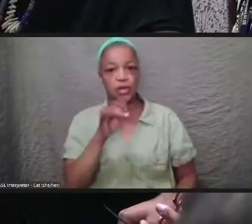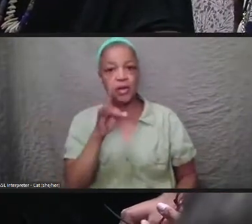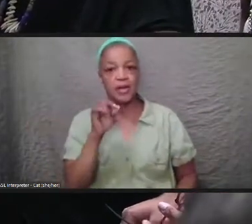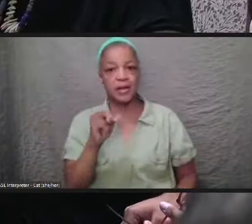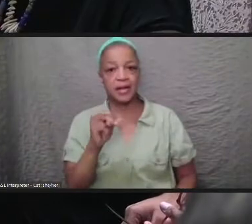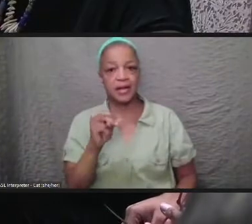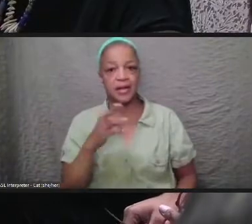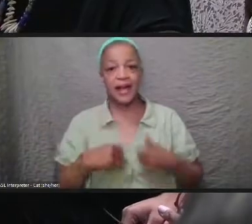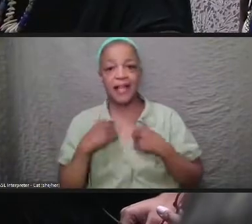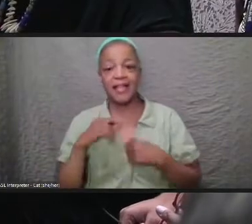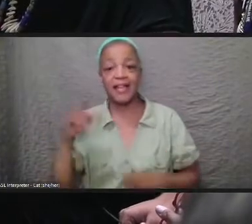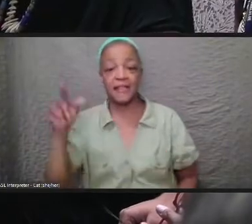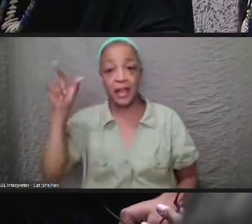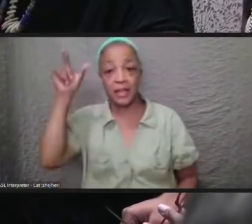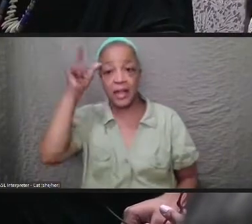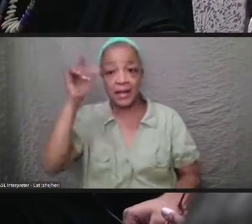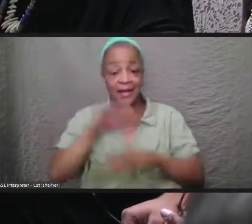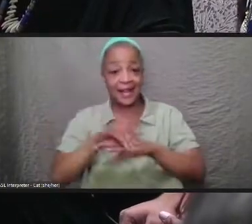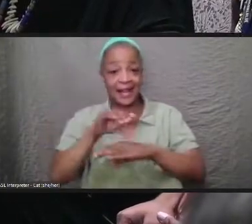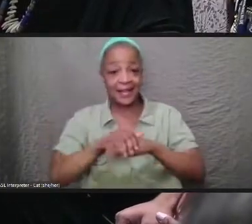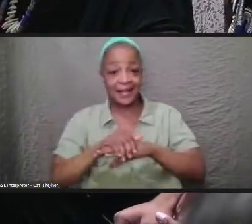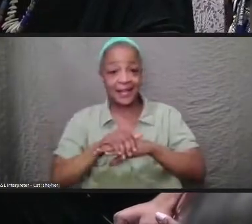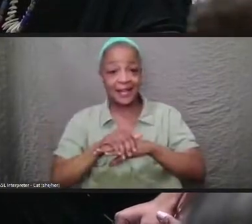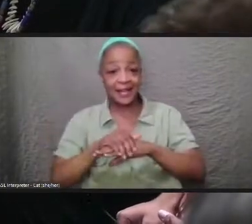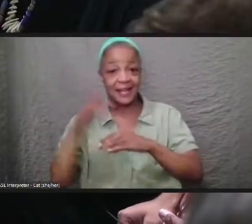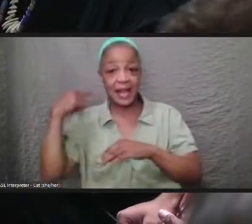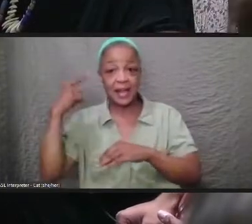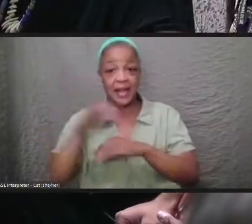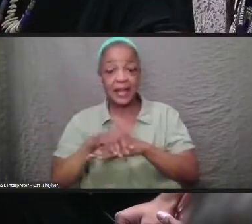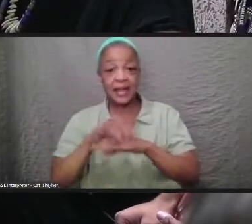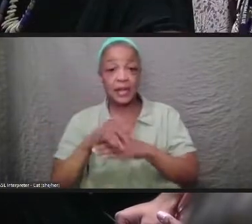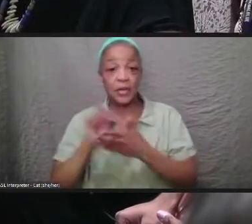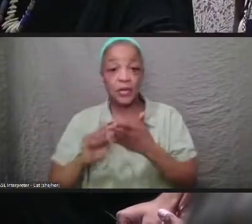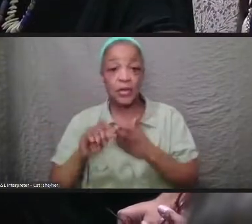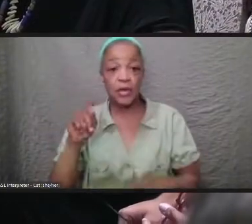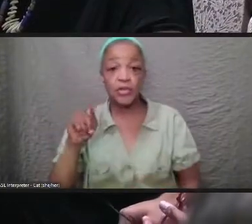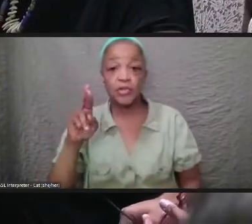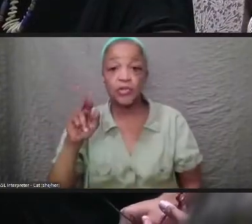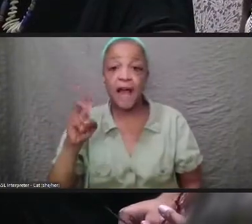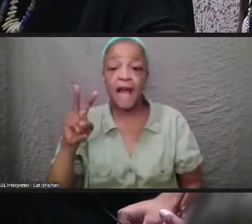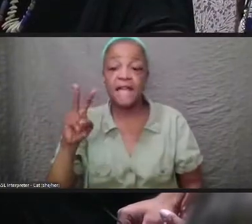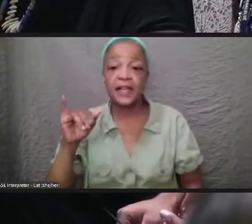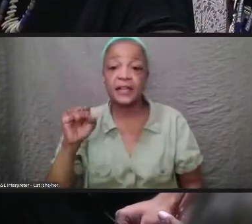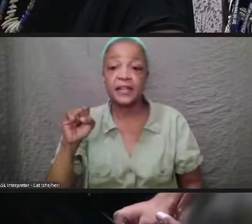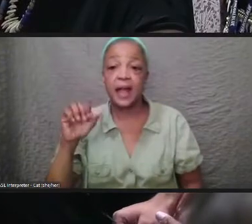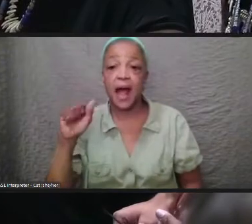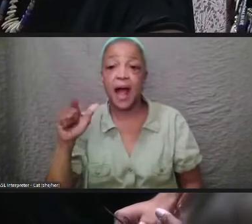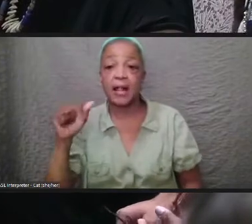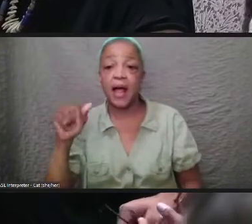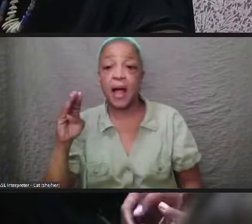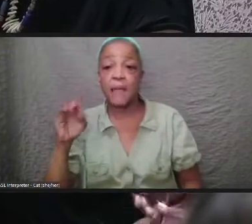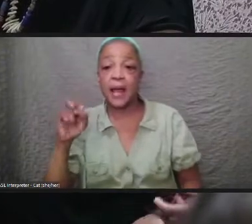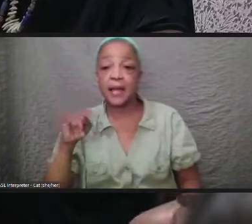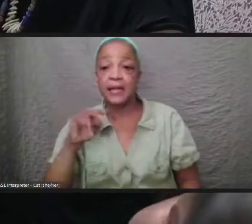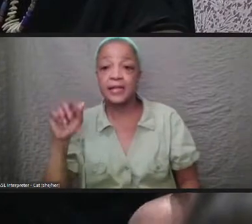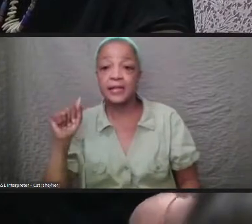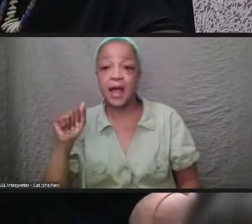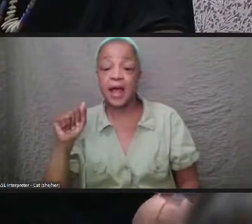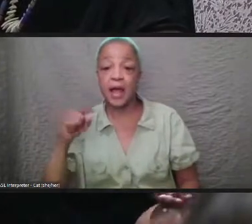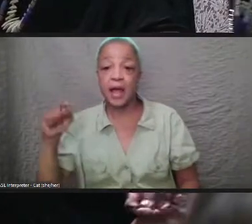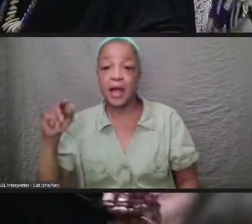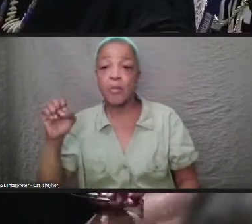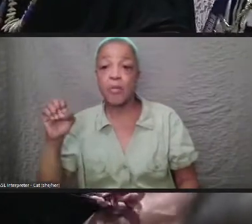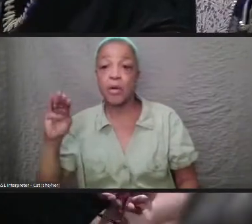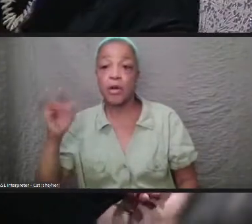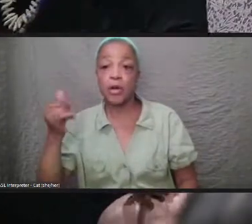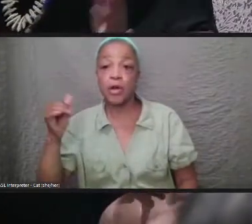I live in London, so there's a really wonderful writer there named Travis Alabanza. Burgers is a good starting